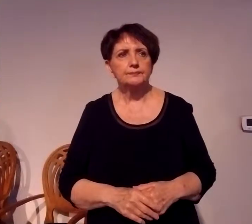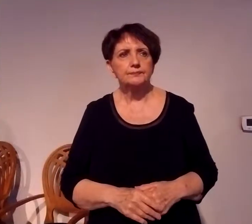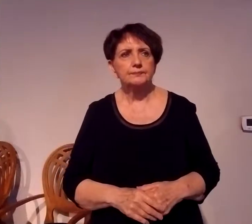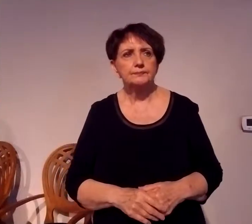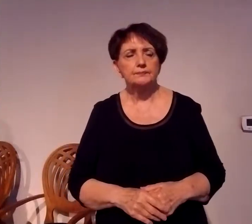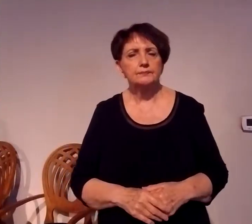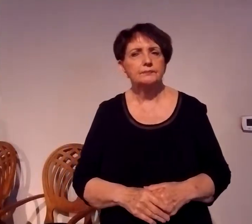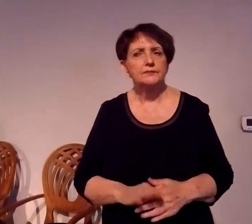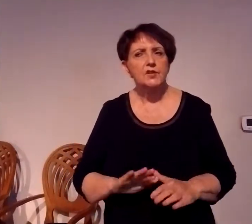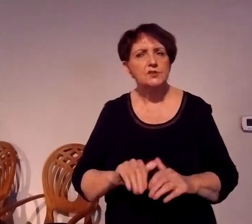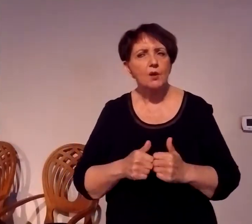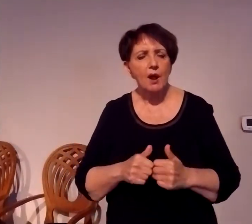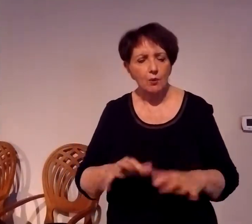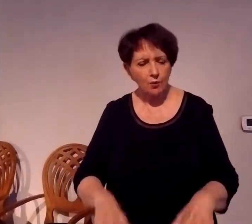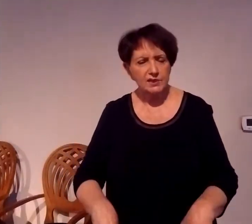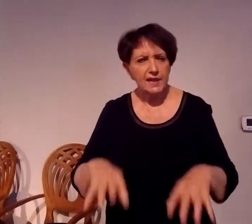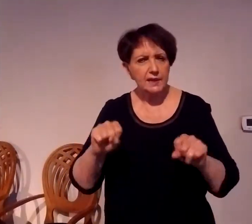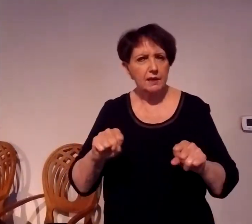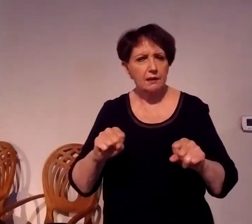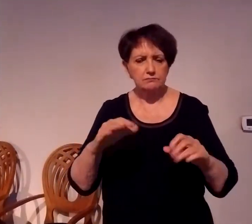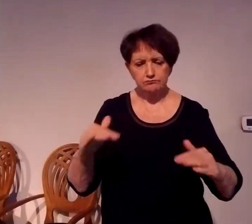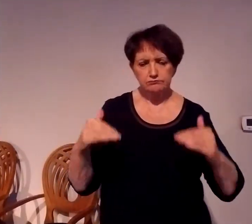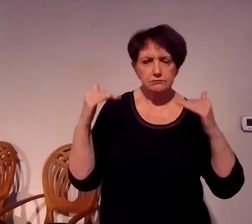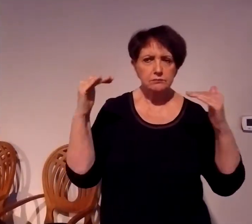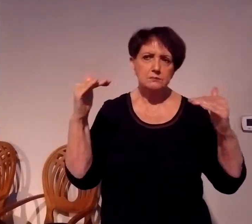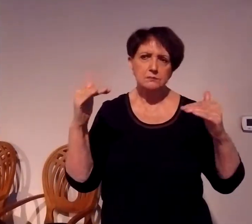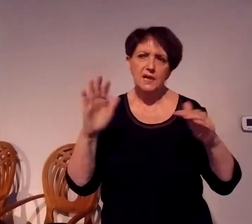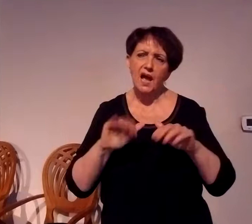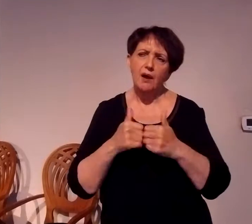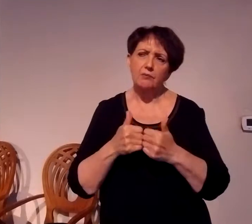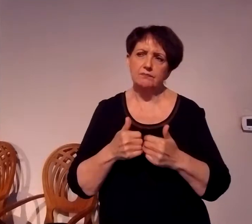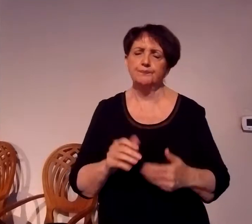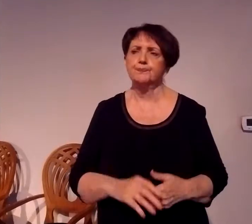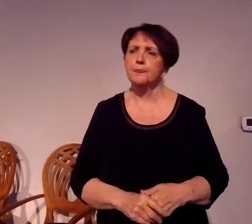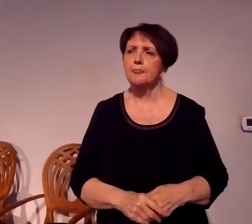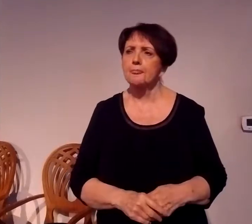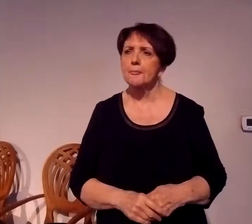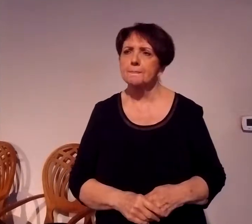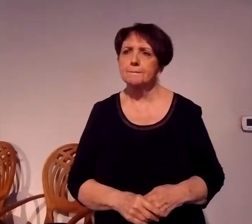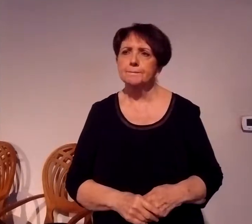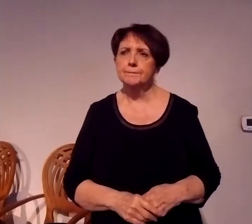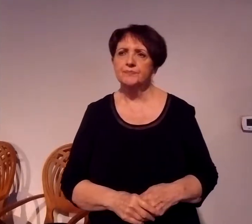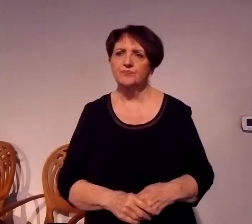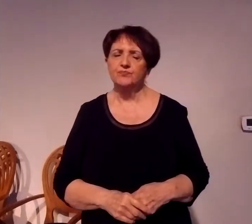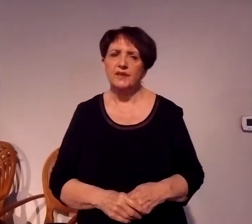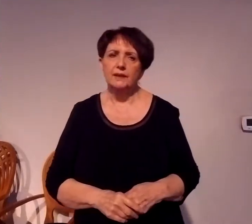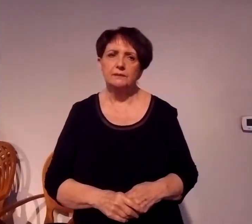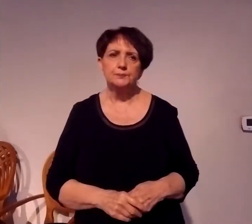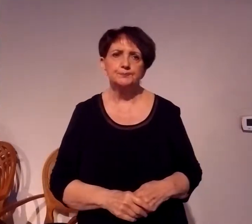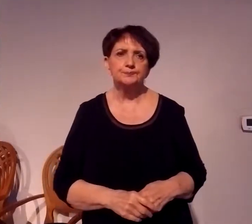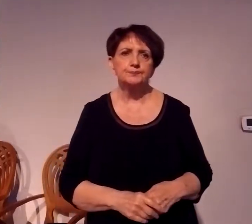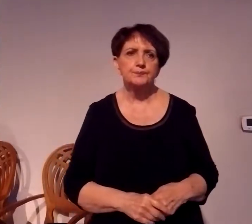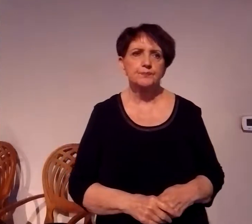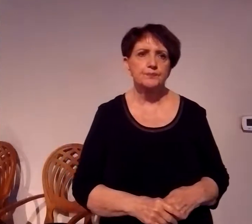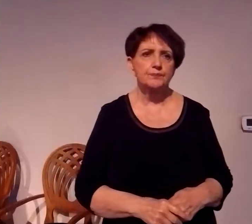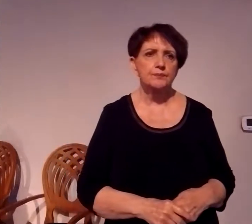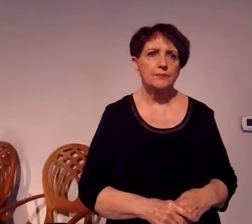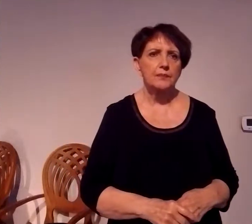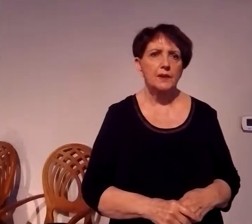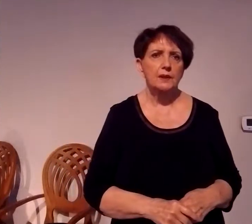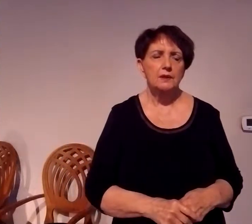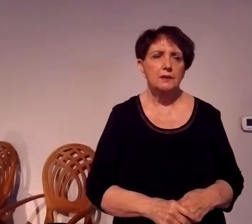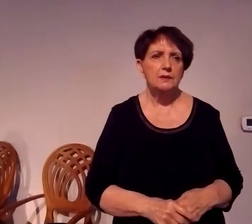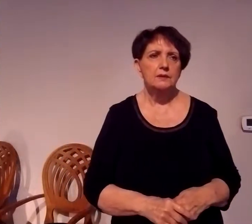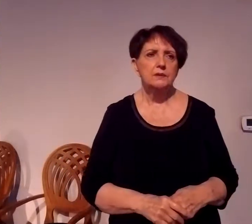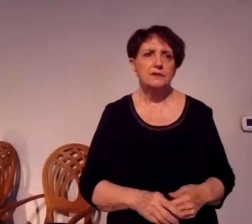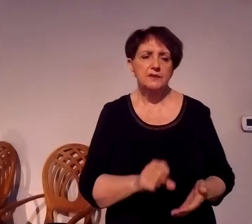And so how will we take this up? How will we take this up? This is